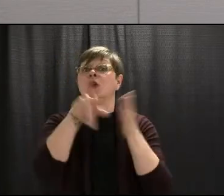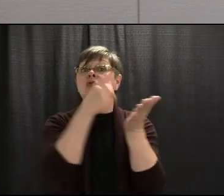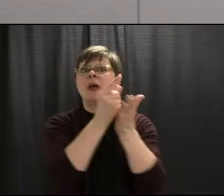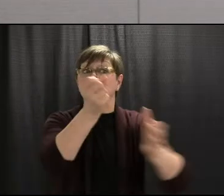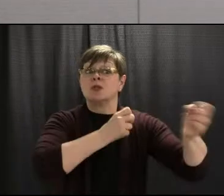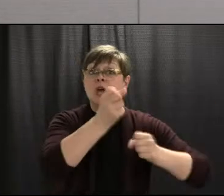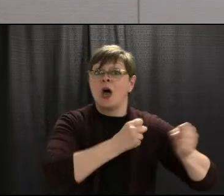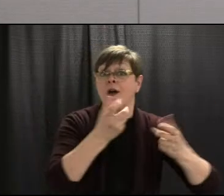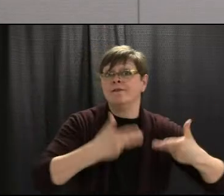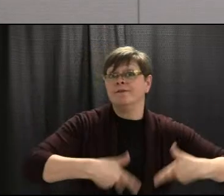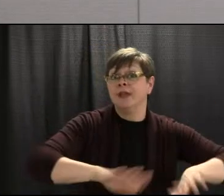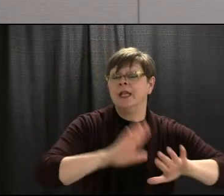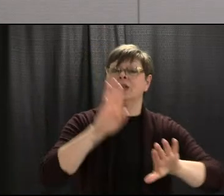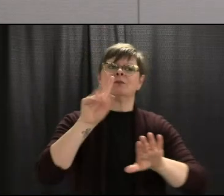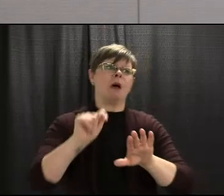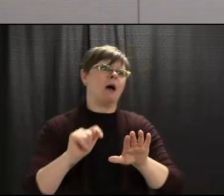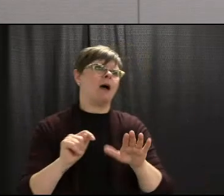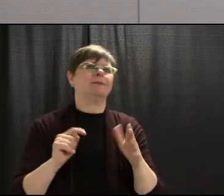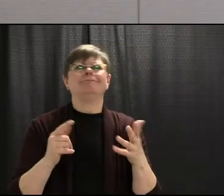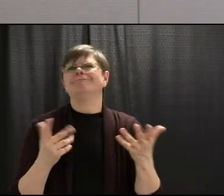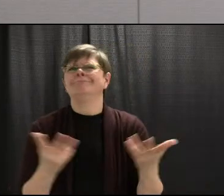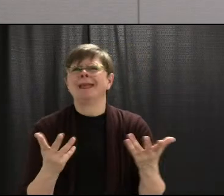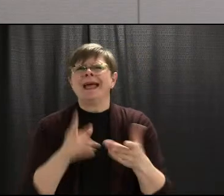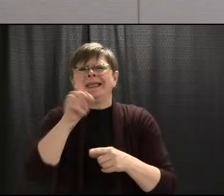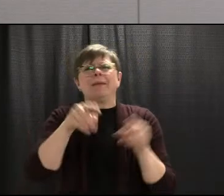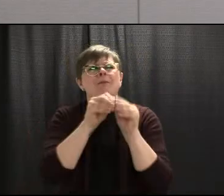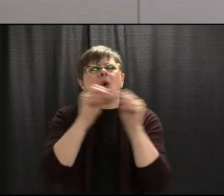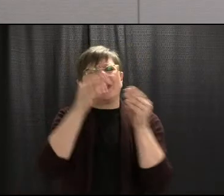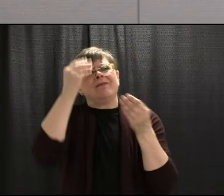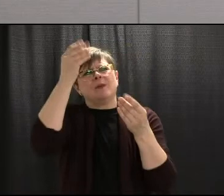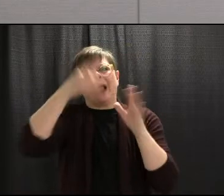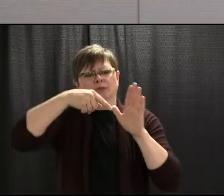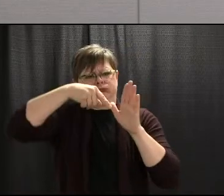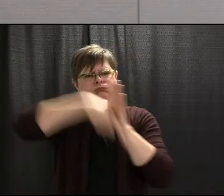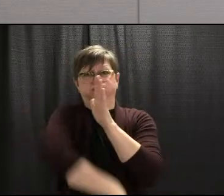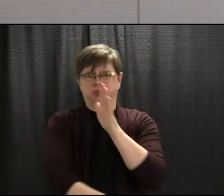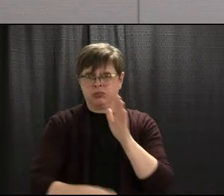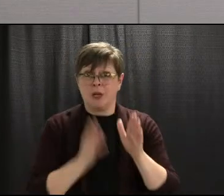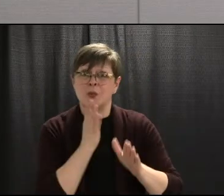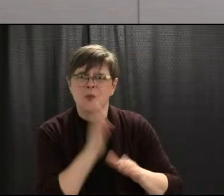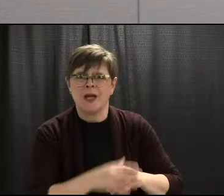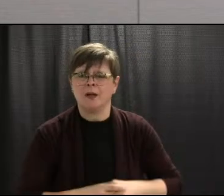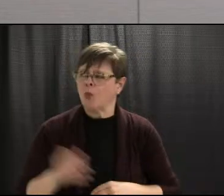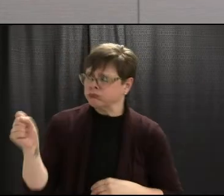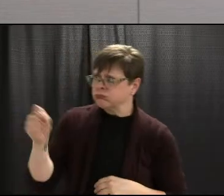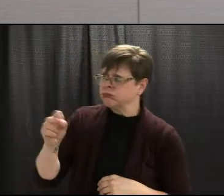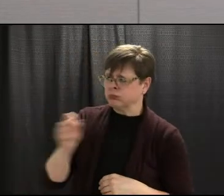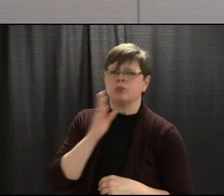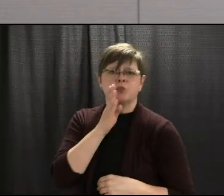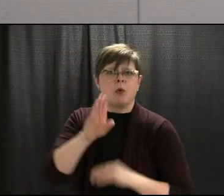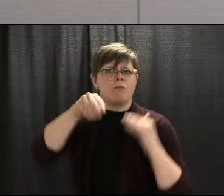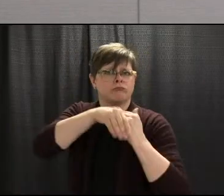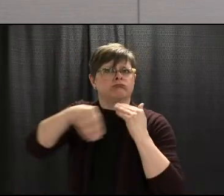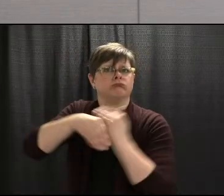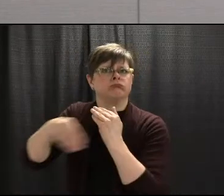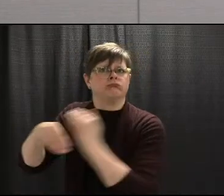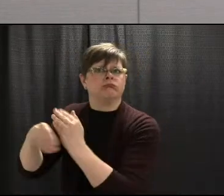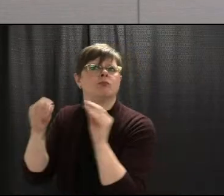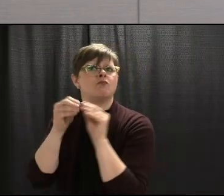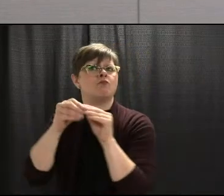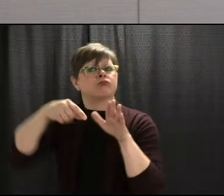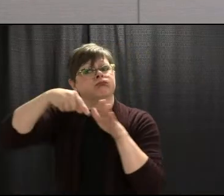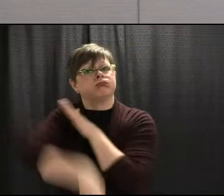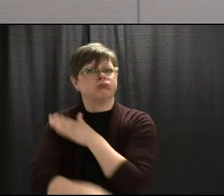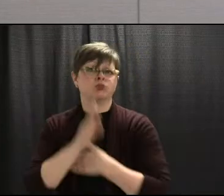how many total graduates there were. Just so that it gives Sure, people yeah. I more mean, we information. will contemplate adding more context to the